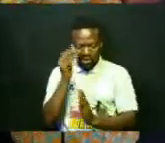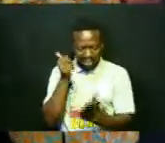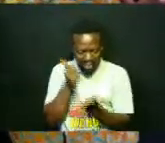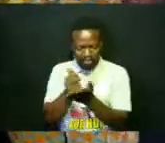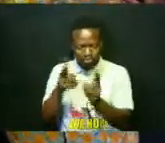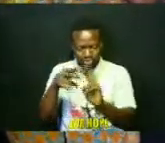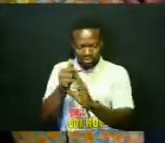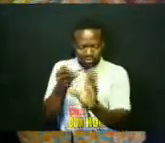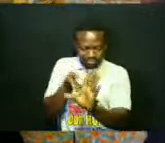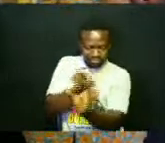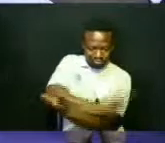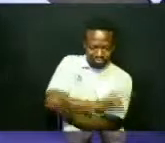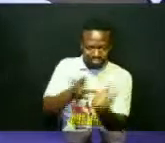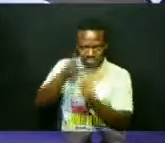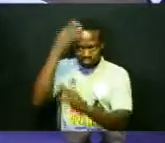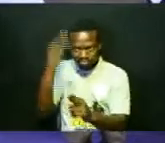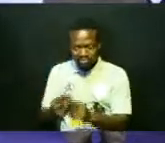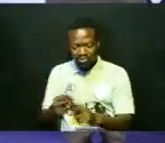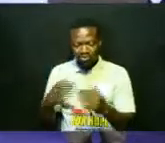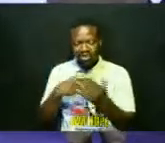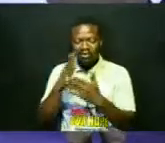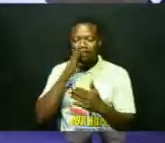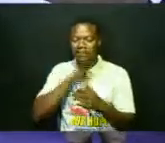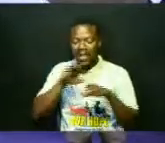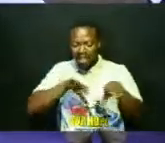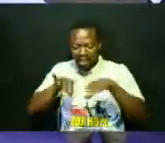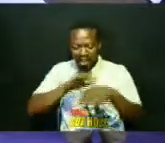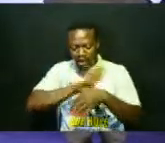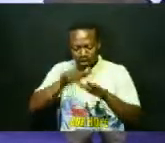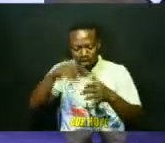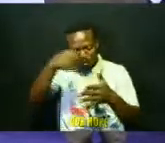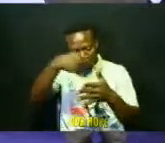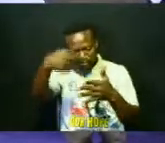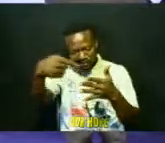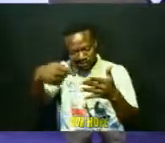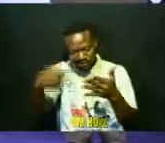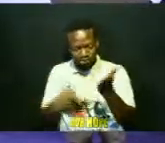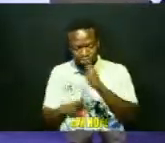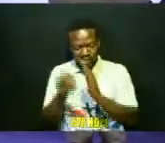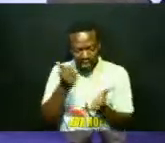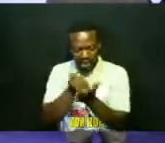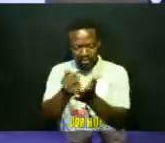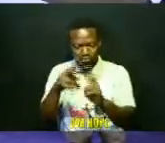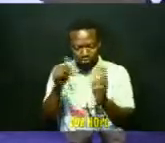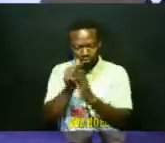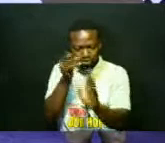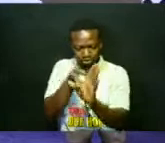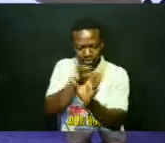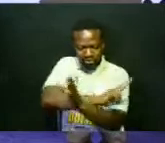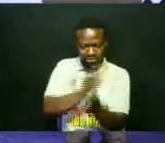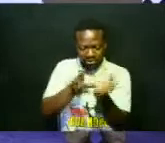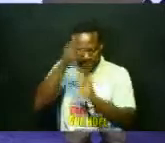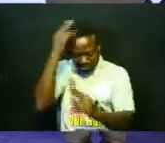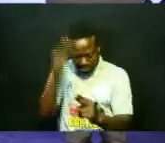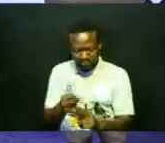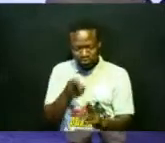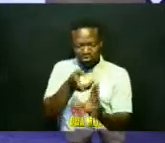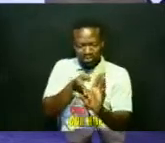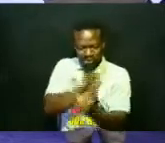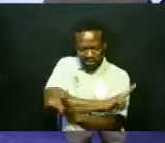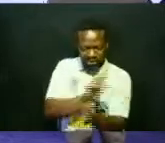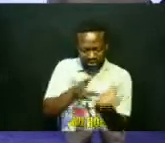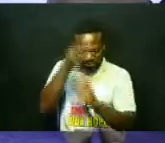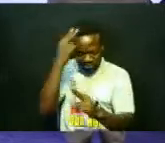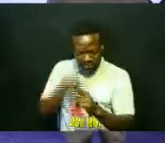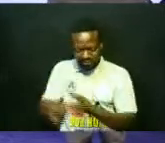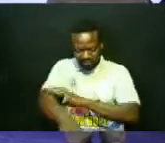So that you will walk in righteousness, and you will continue along to enjoy your favor. And